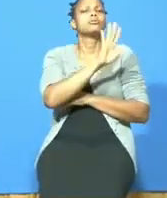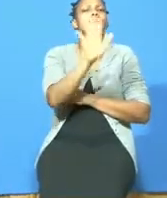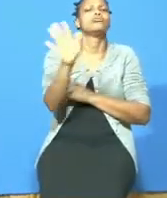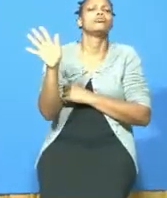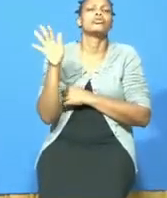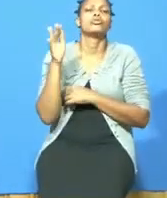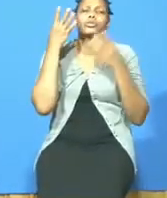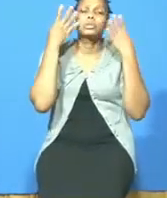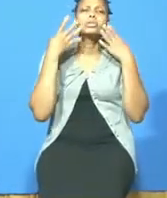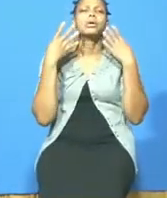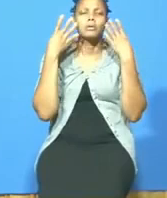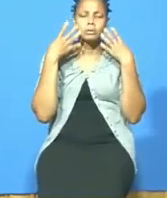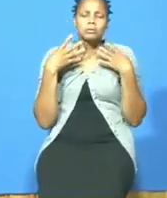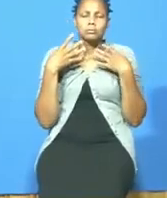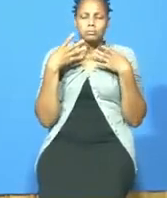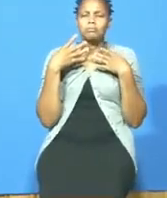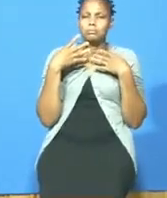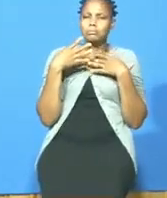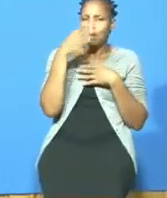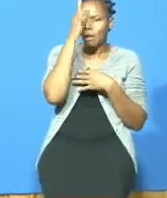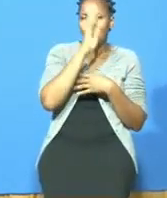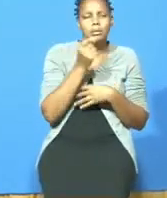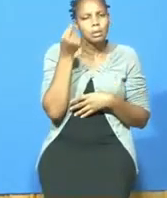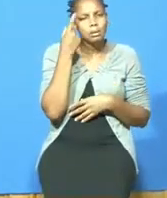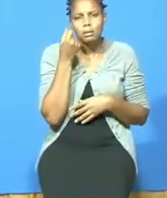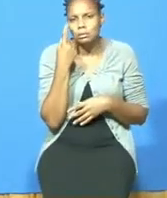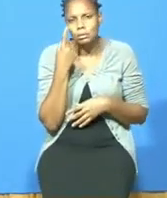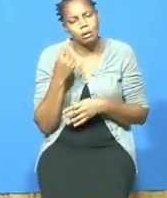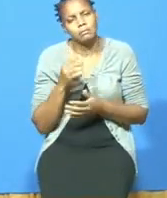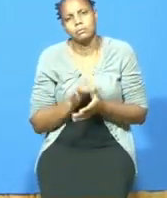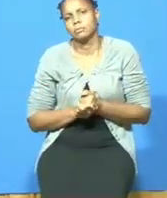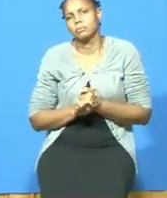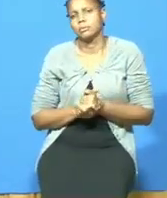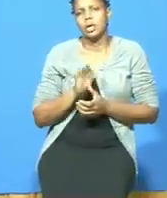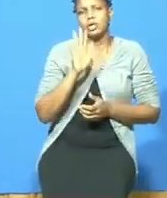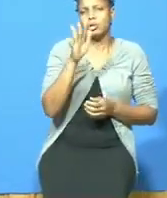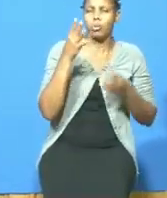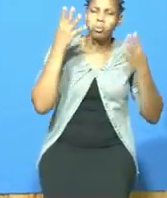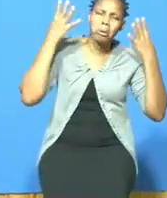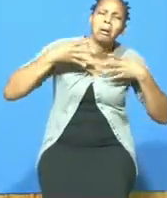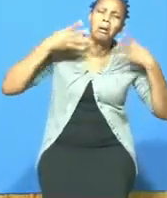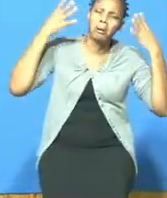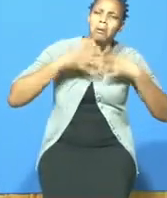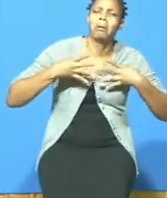tears. God understands your weeping.